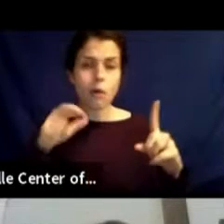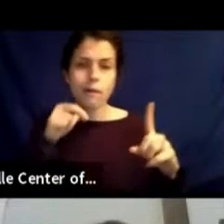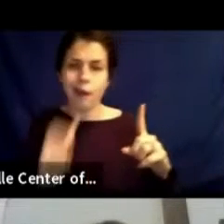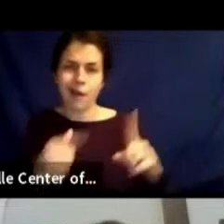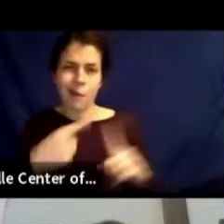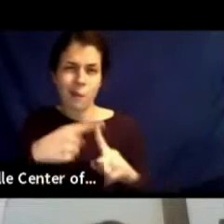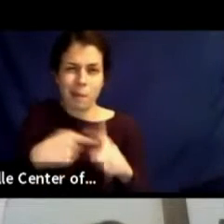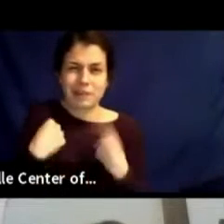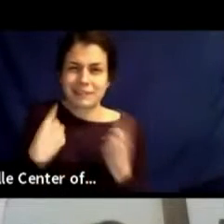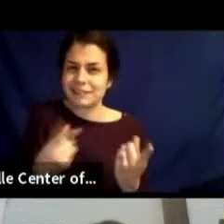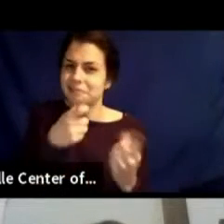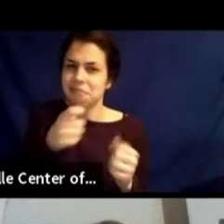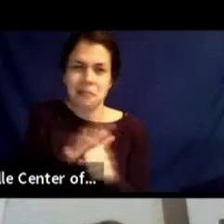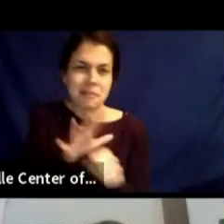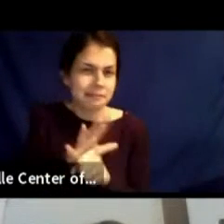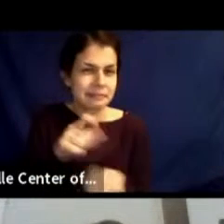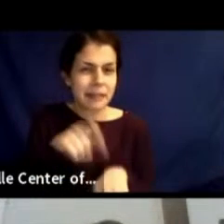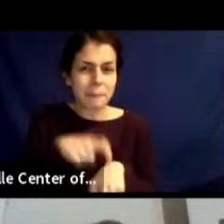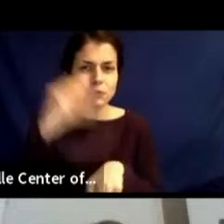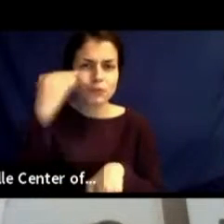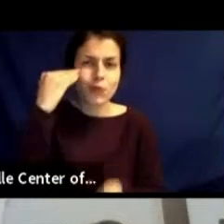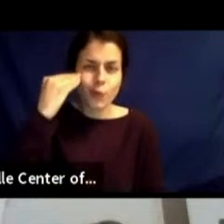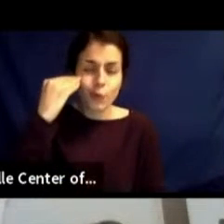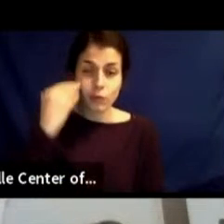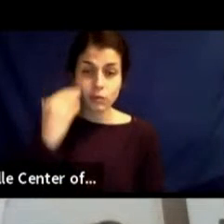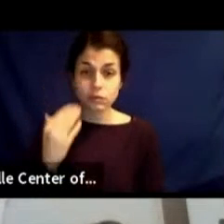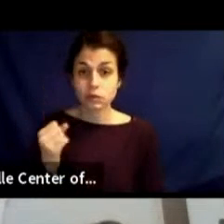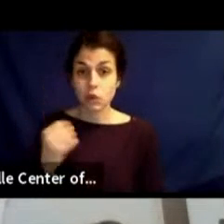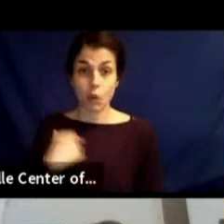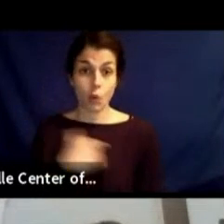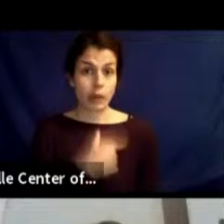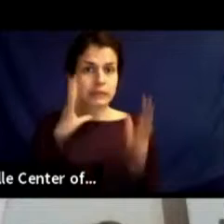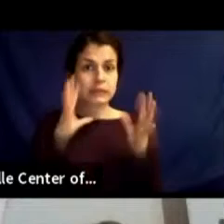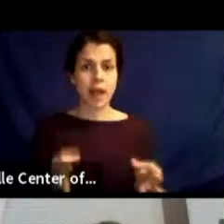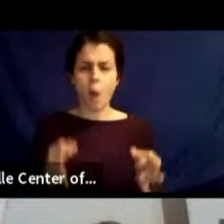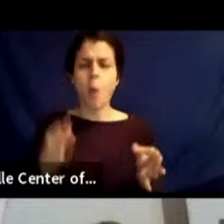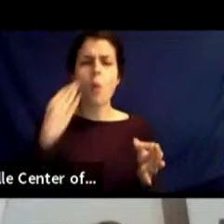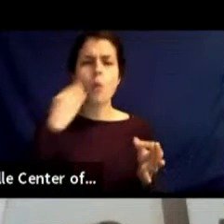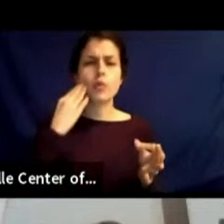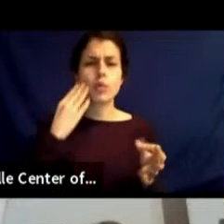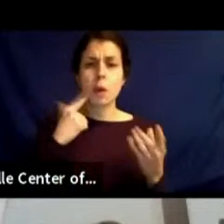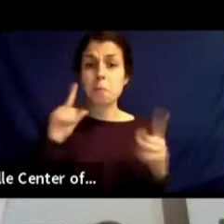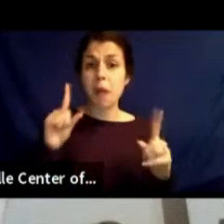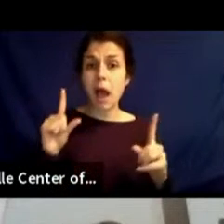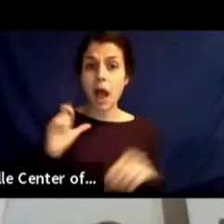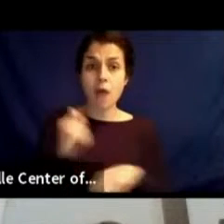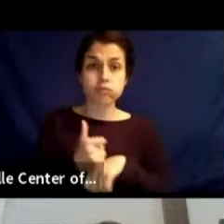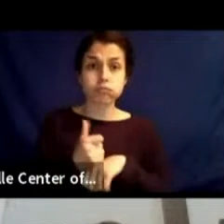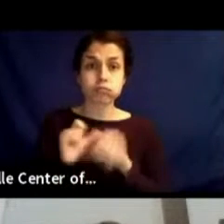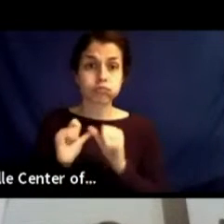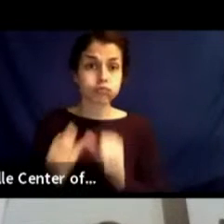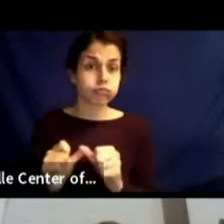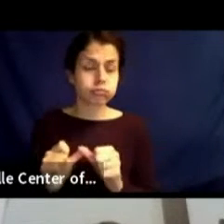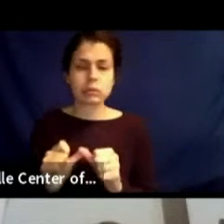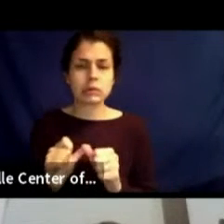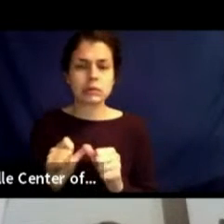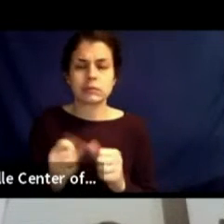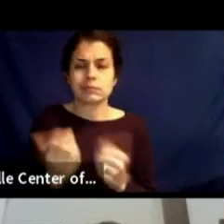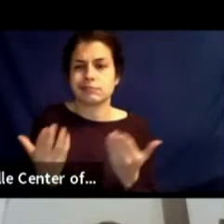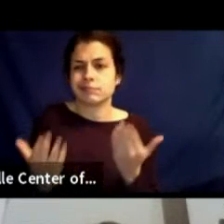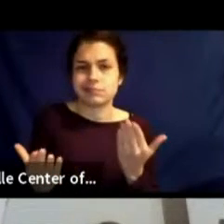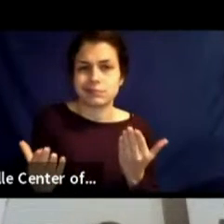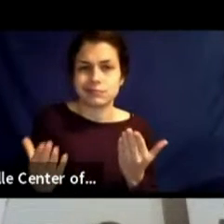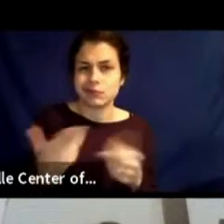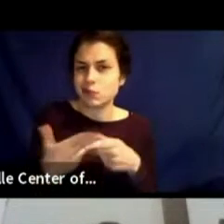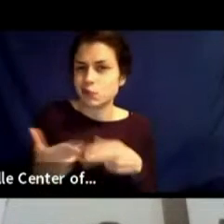So, if we want to say whether it worked or not, decide whether we keep it in place, that's not very useful because it's just been too short